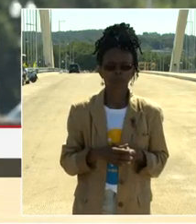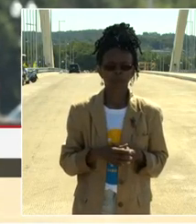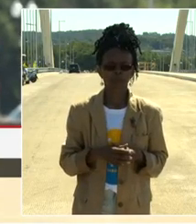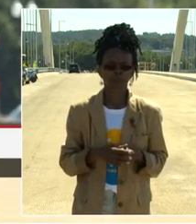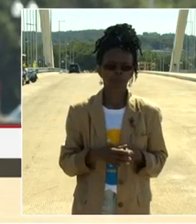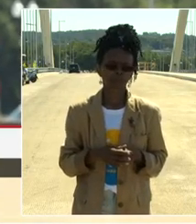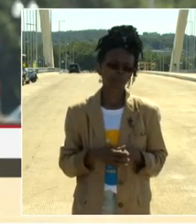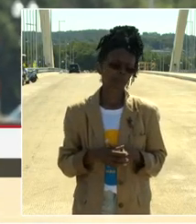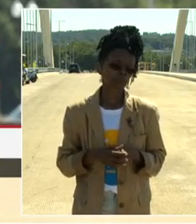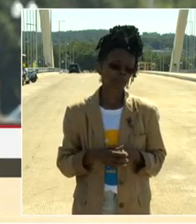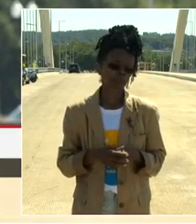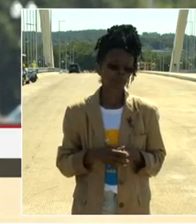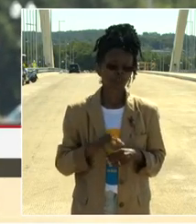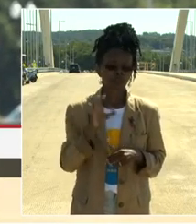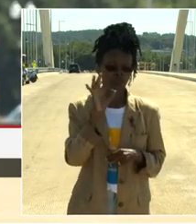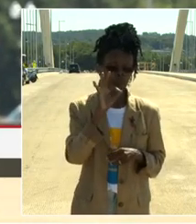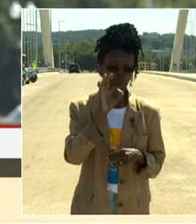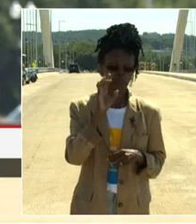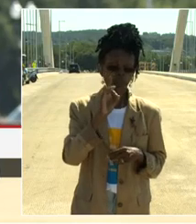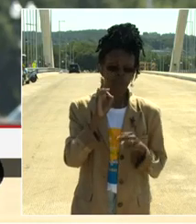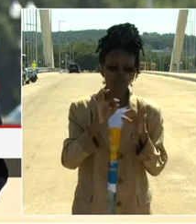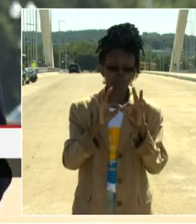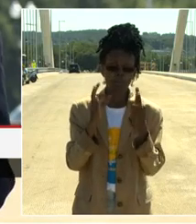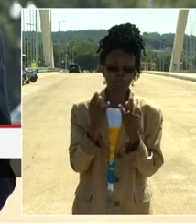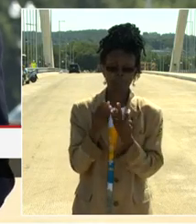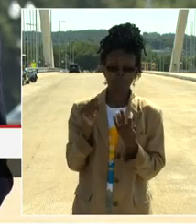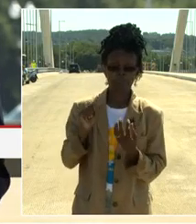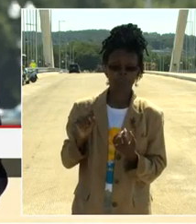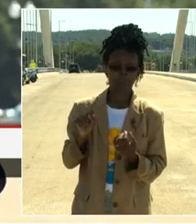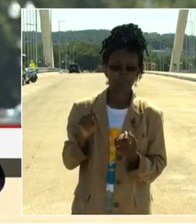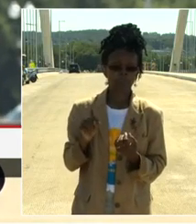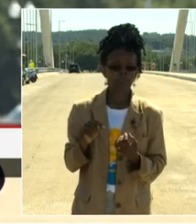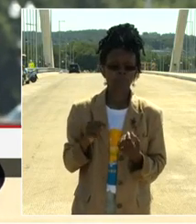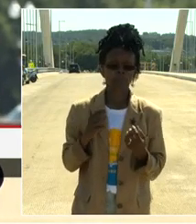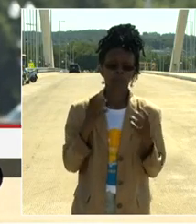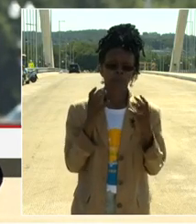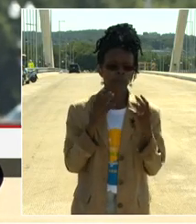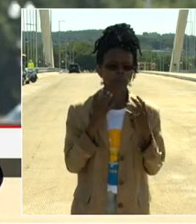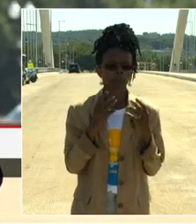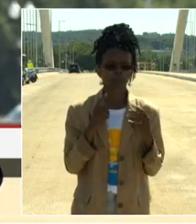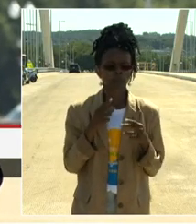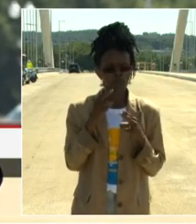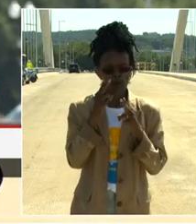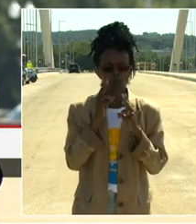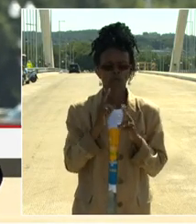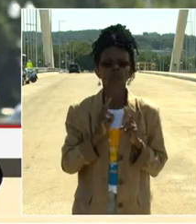The Frederick Douglass family. I've been honored greatly to have